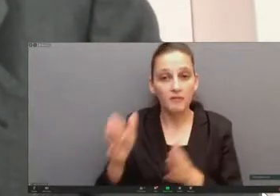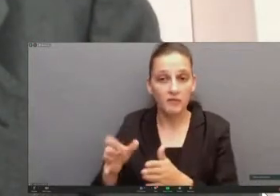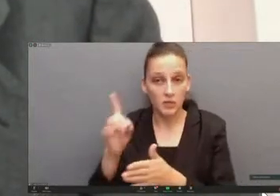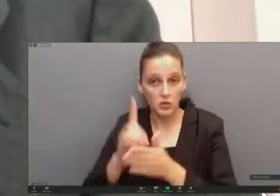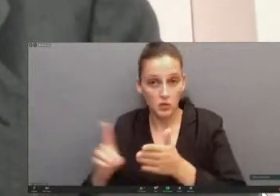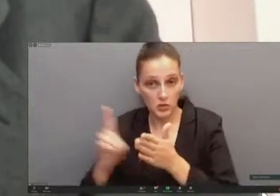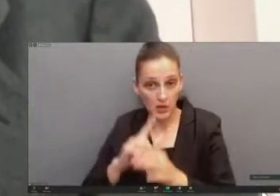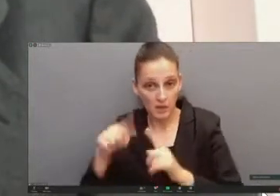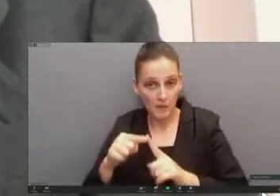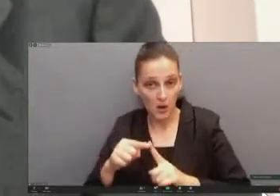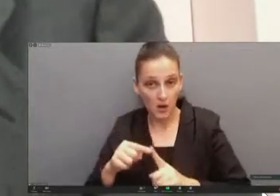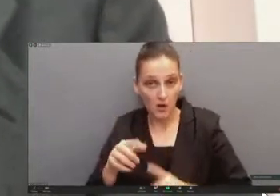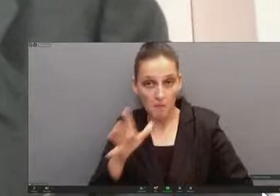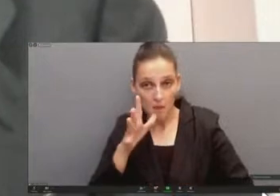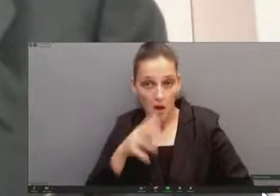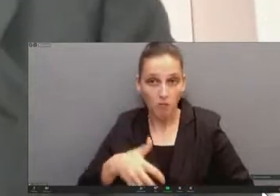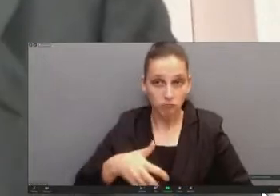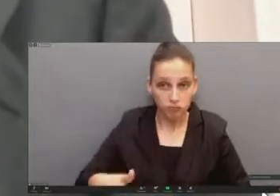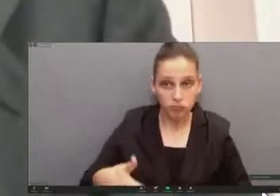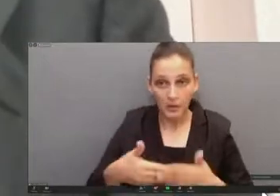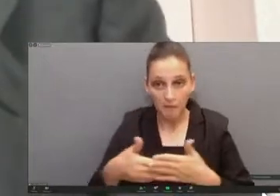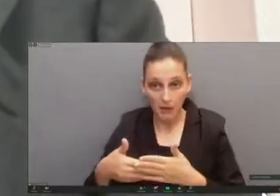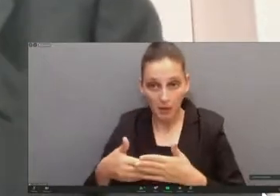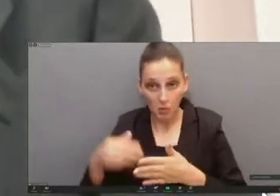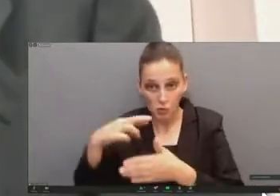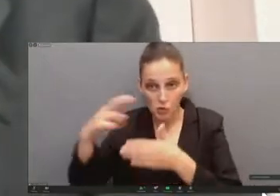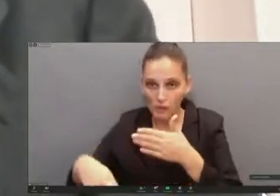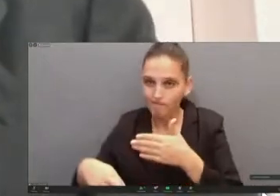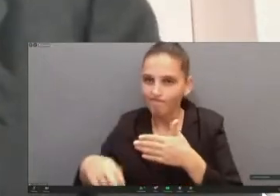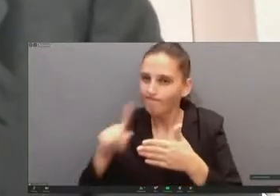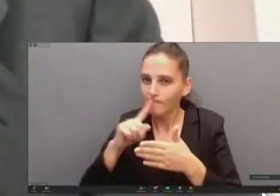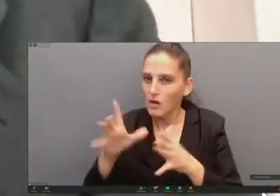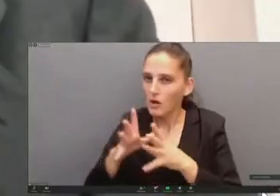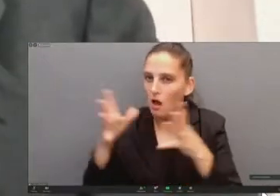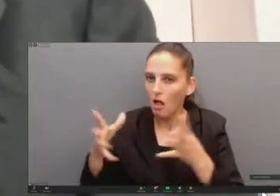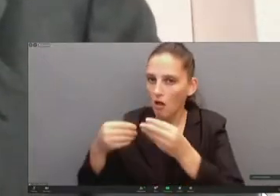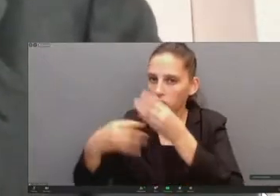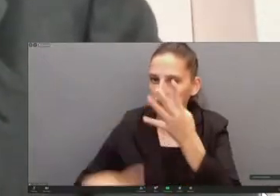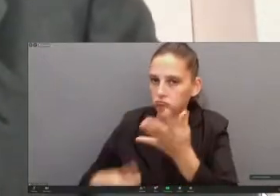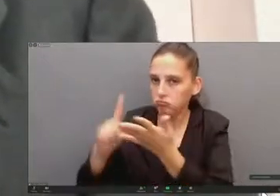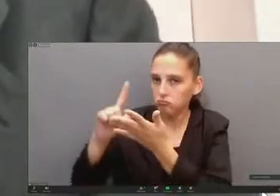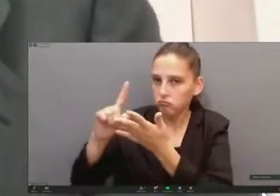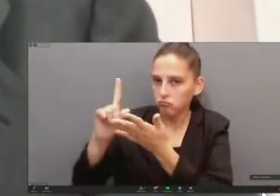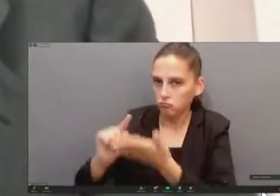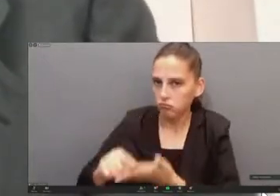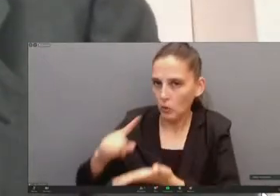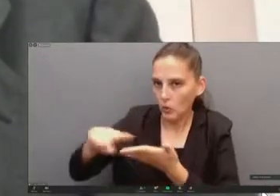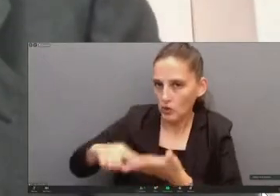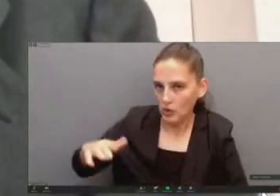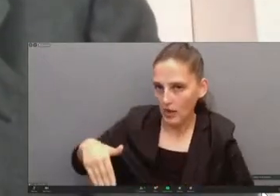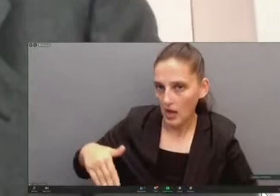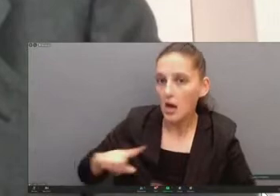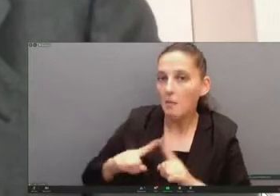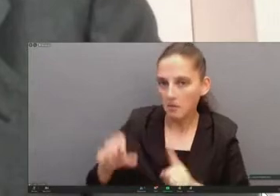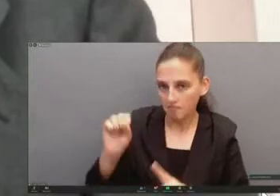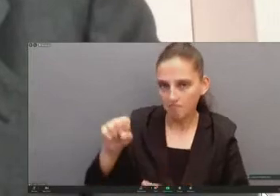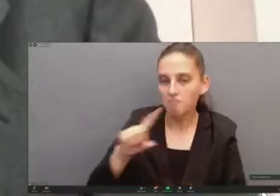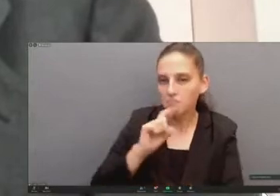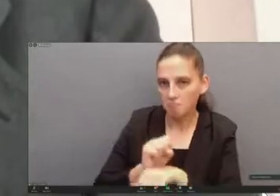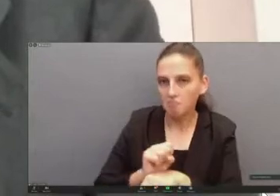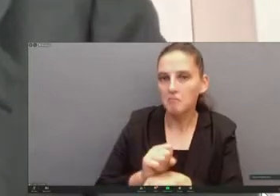maternal outcomes, there has not been a ton of research, but yes, there are some studies that link discrimination to poorer